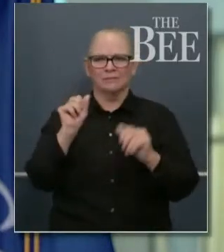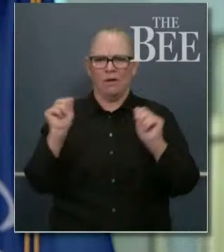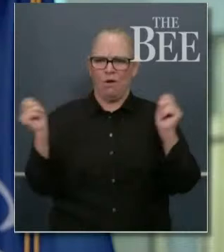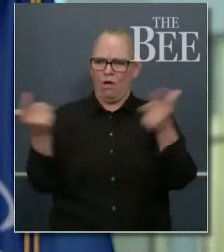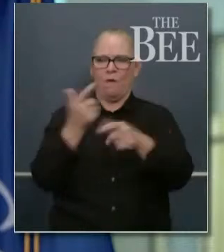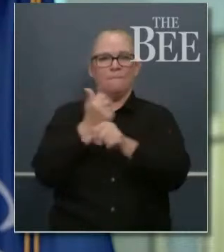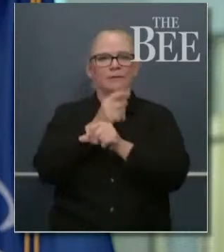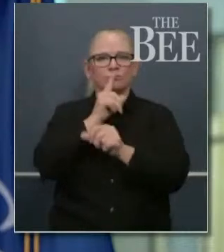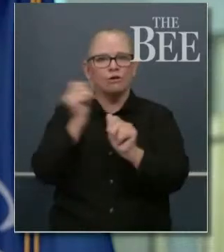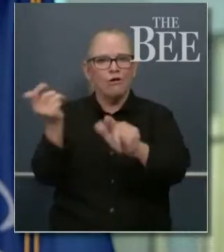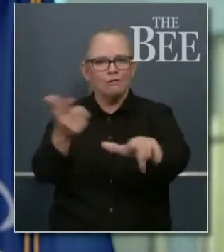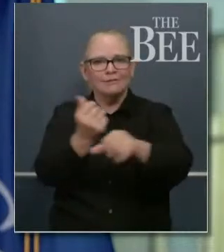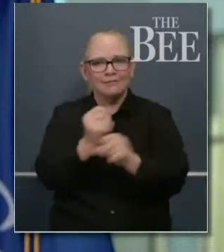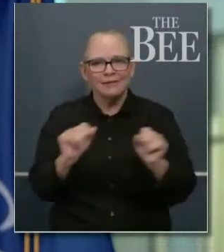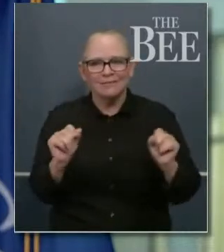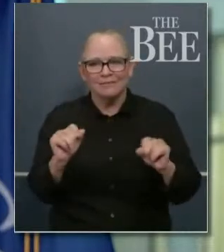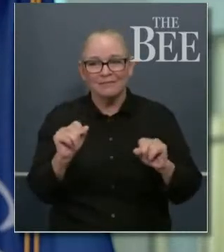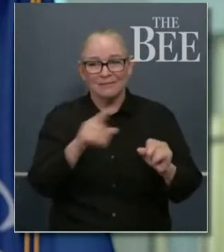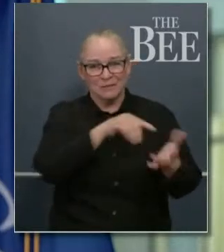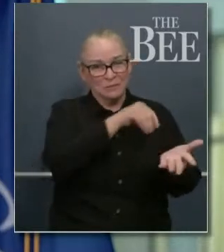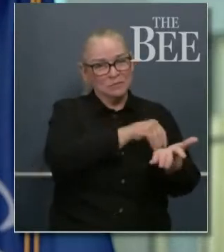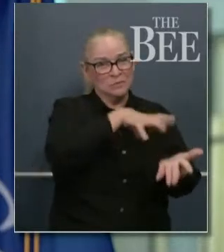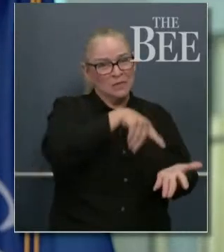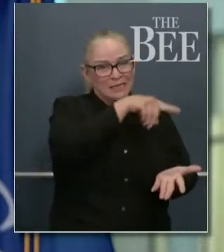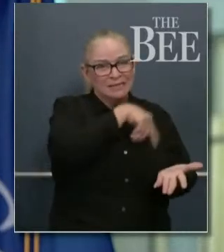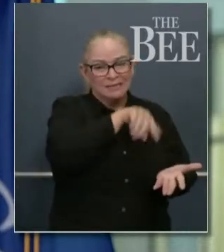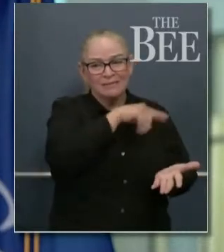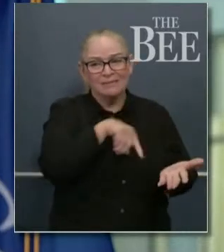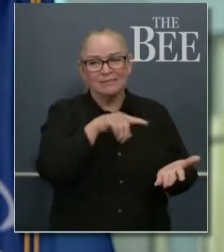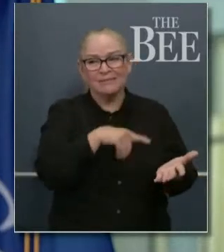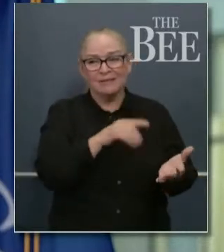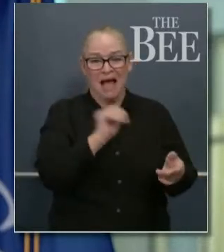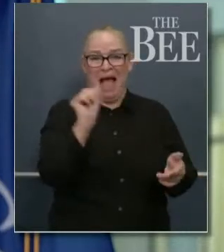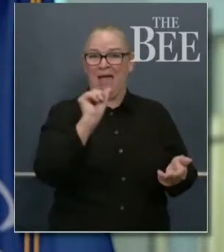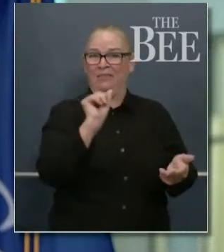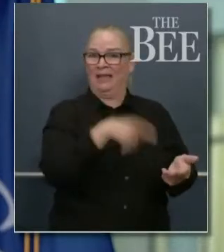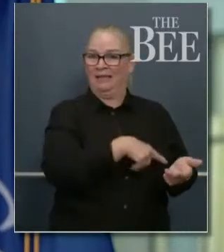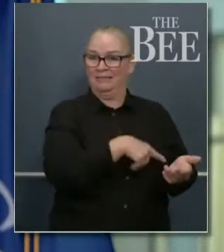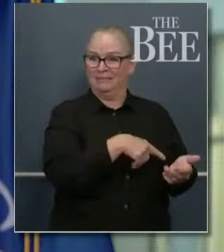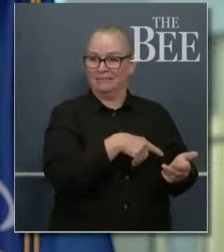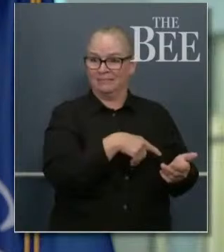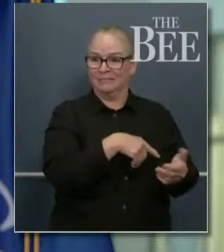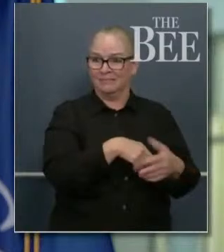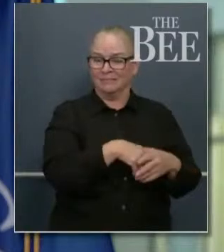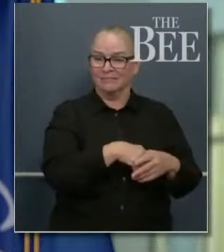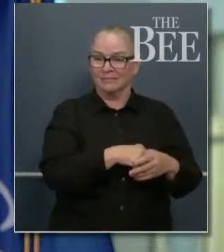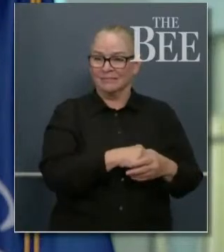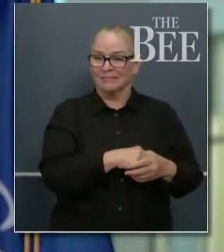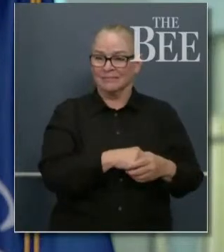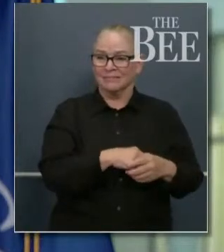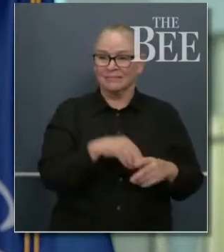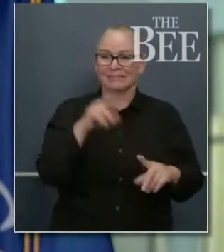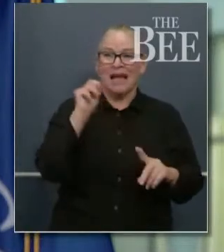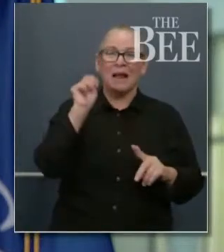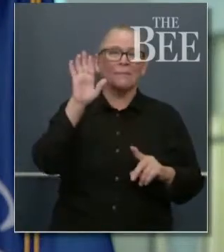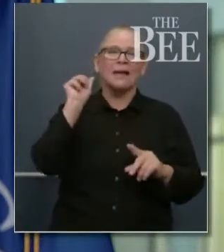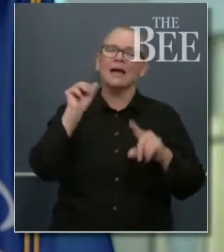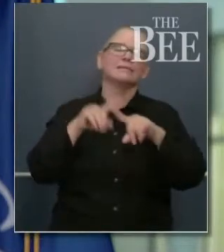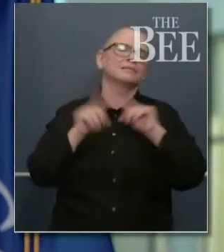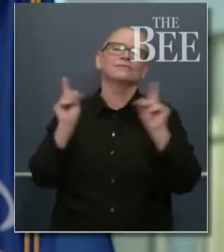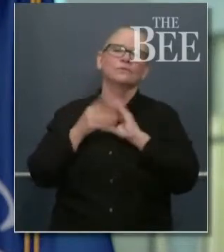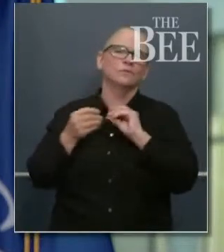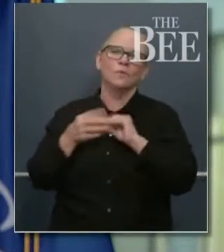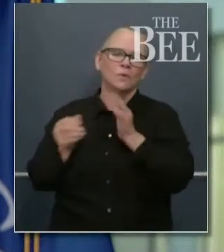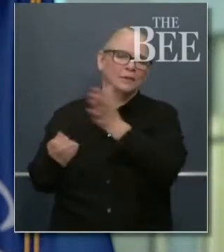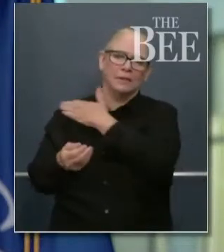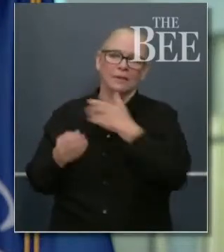athletes. They're not isolated in a bubble as some of our NBA superstars are. They need to be integrated in